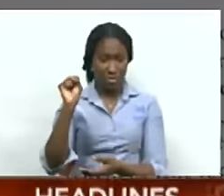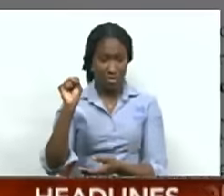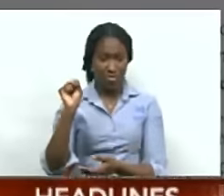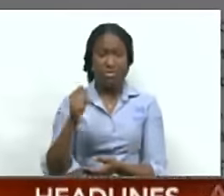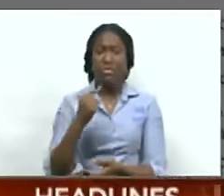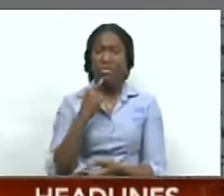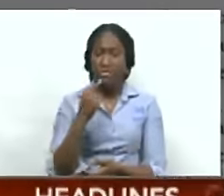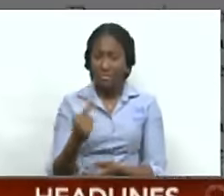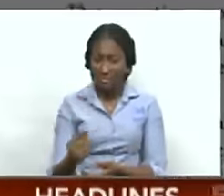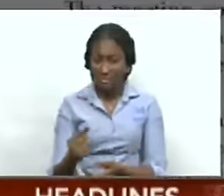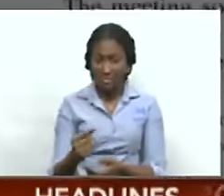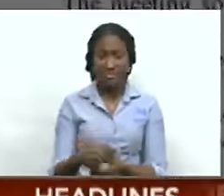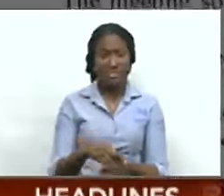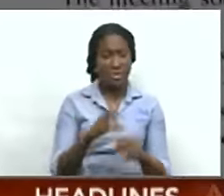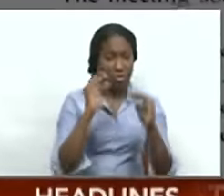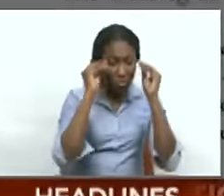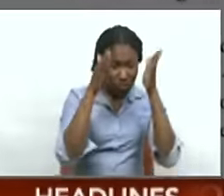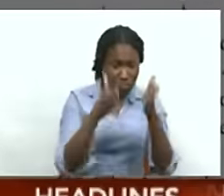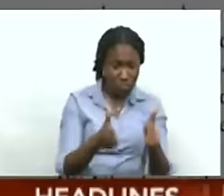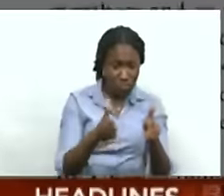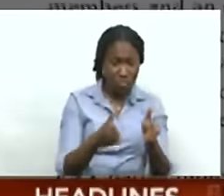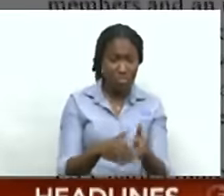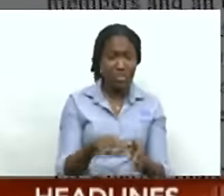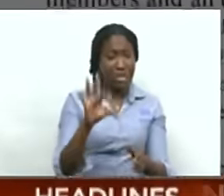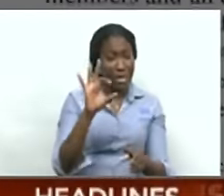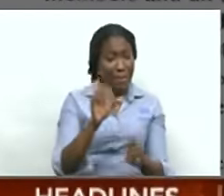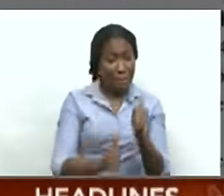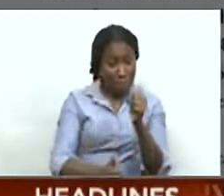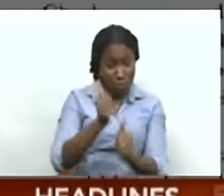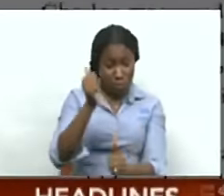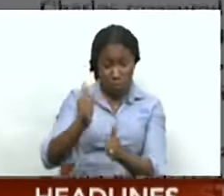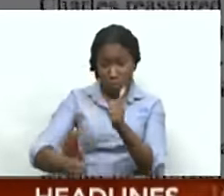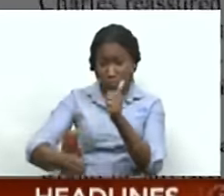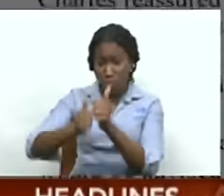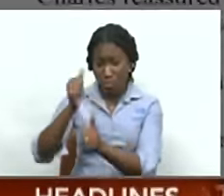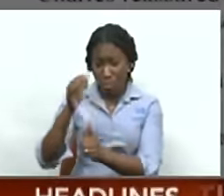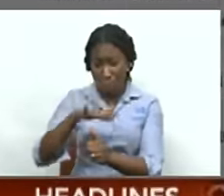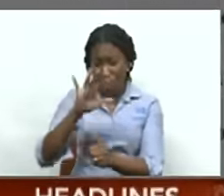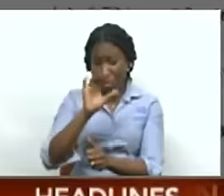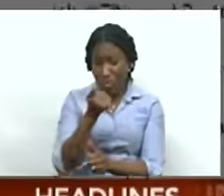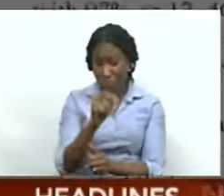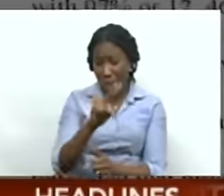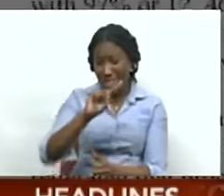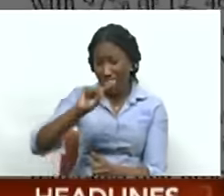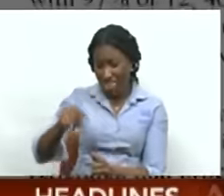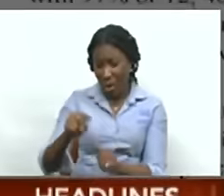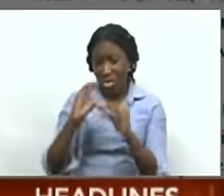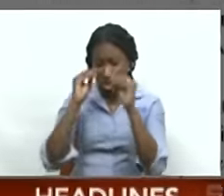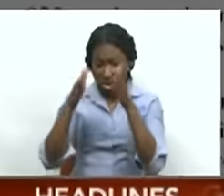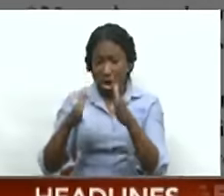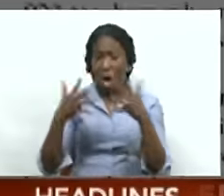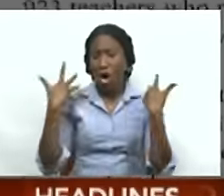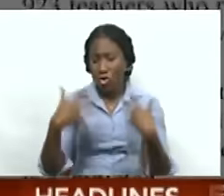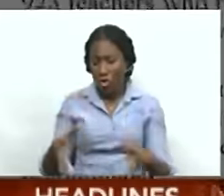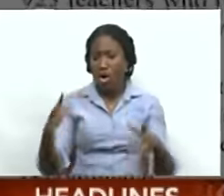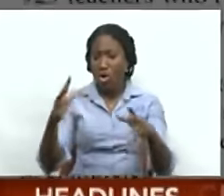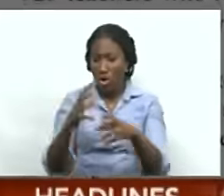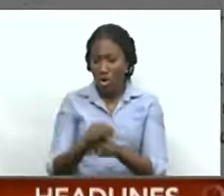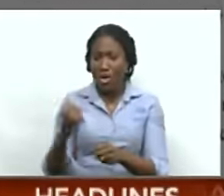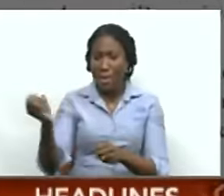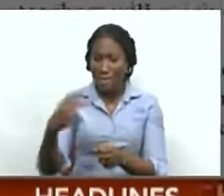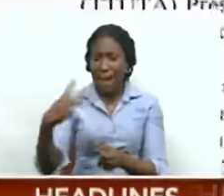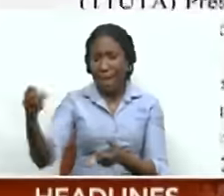Tutor that 97% or just over 12,000 teachers have already received their back pay. The release said this